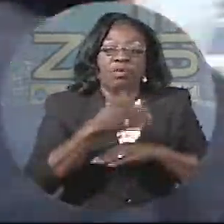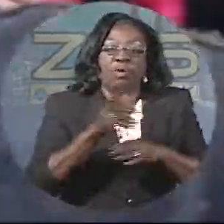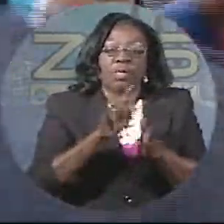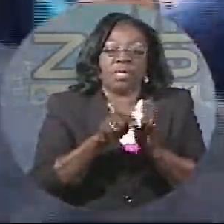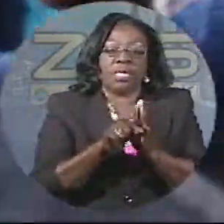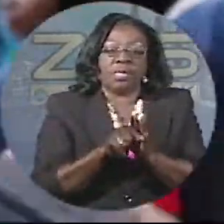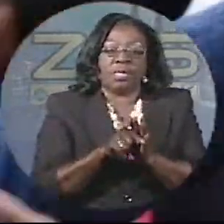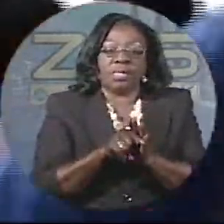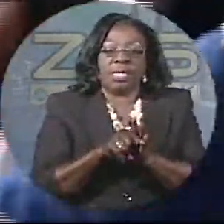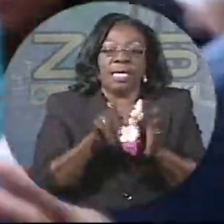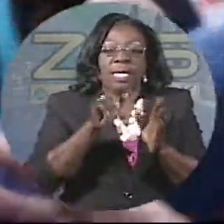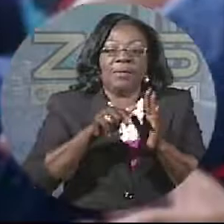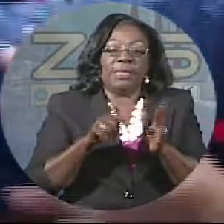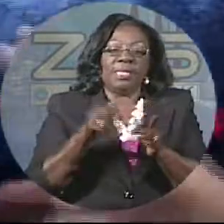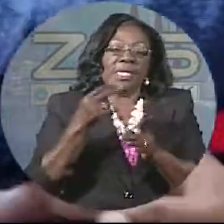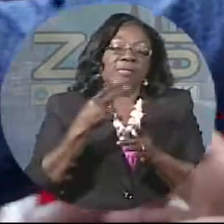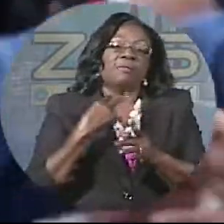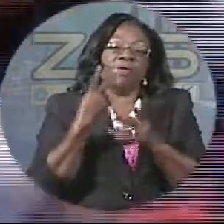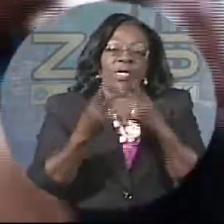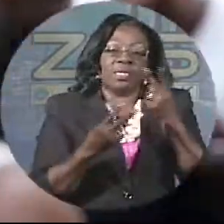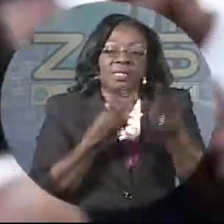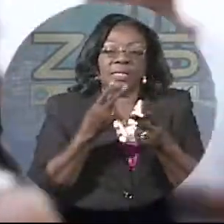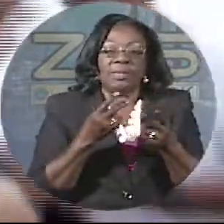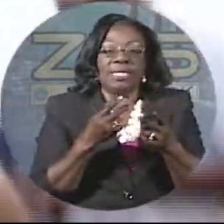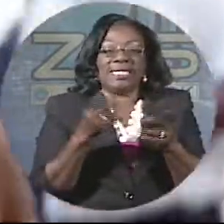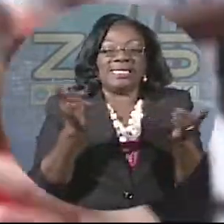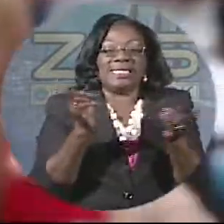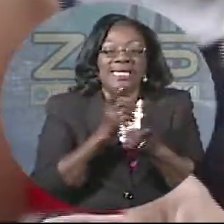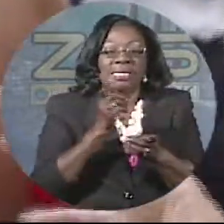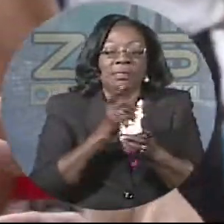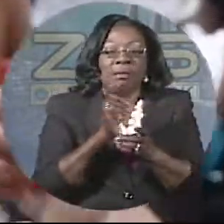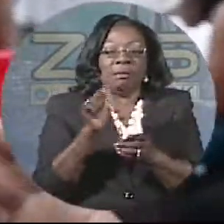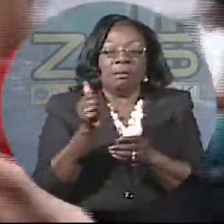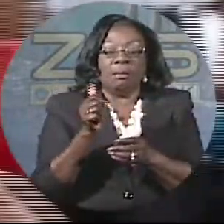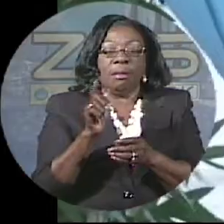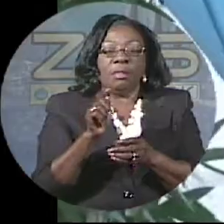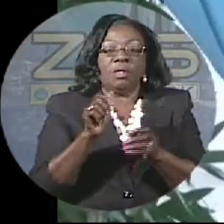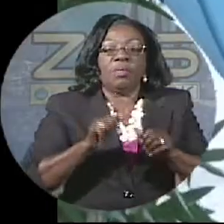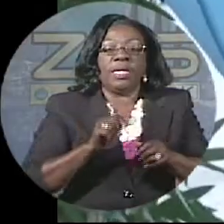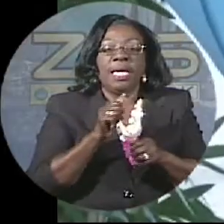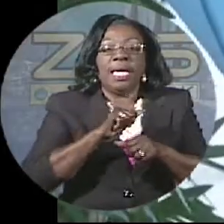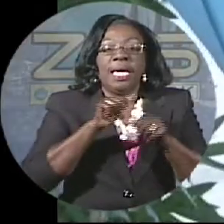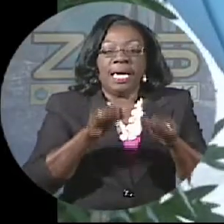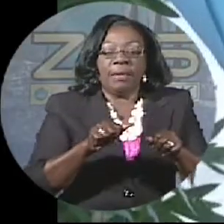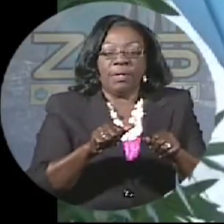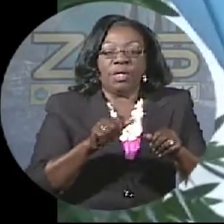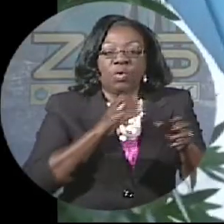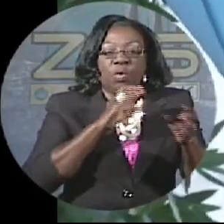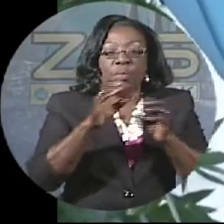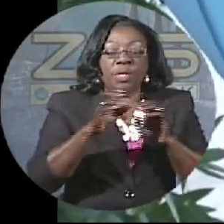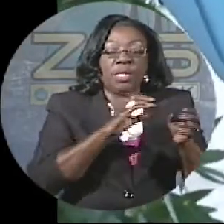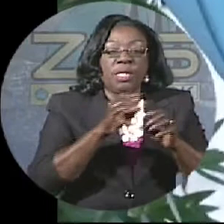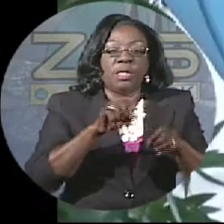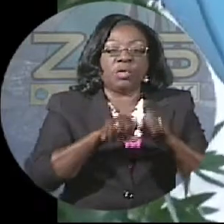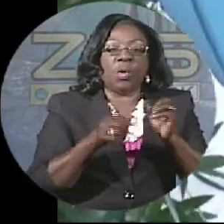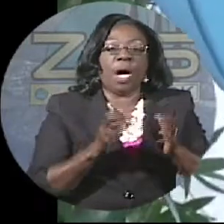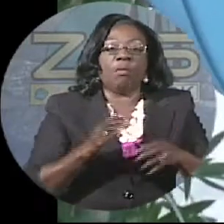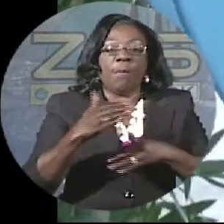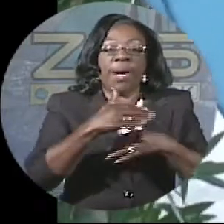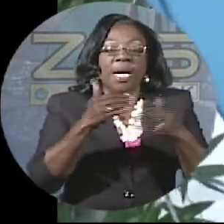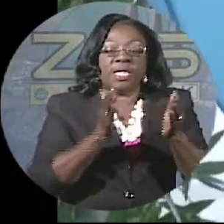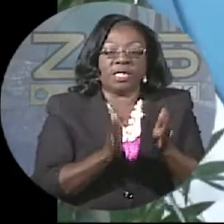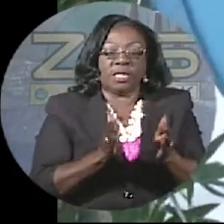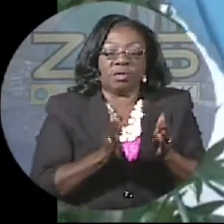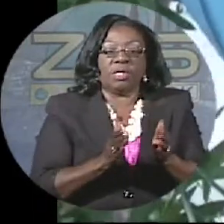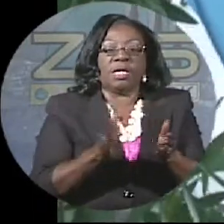package, limitless voice, limitless data, and limitless ways to be able to communicate. And so our packages are going to have the experiences at three